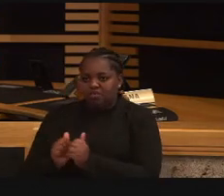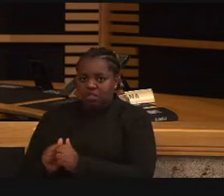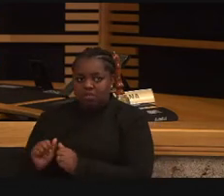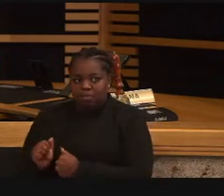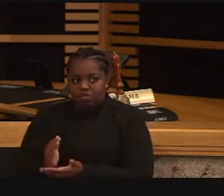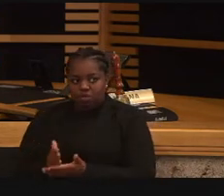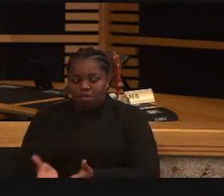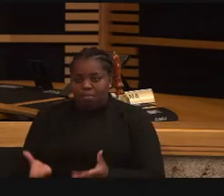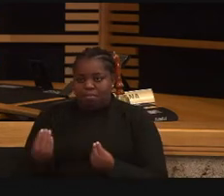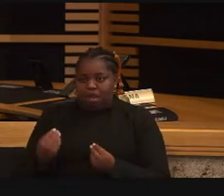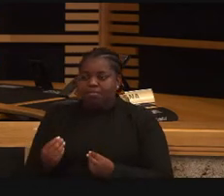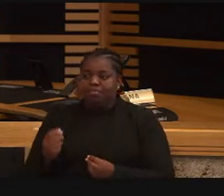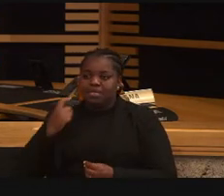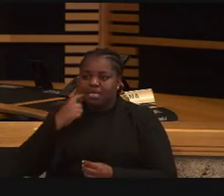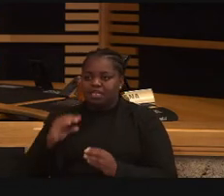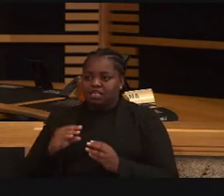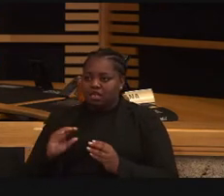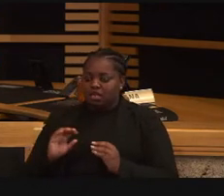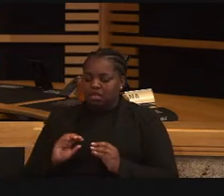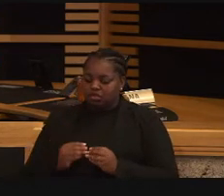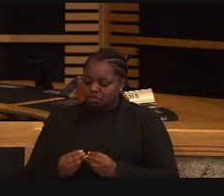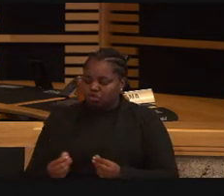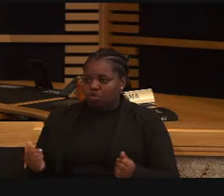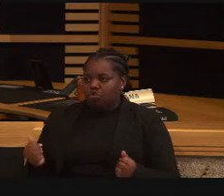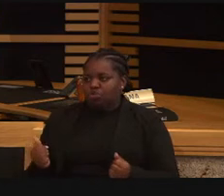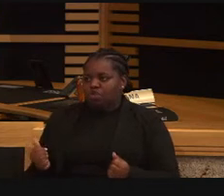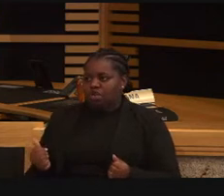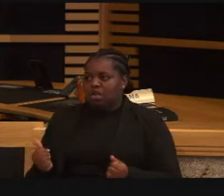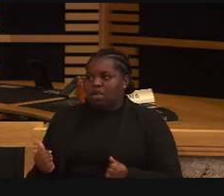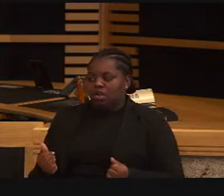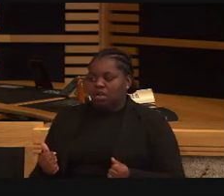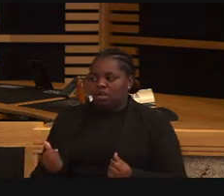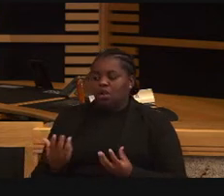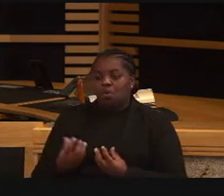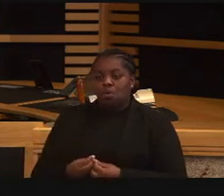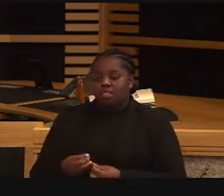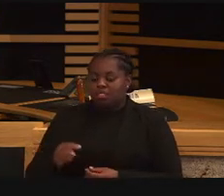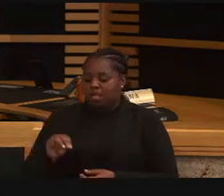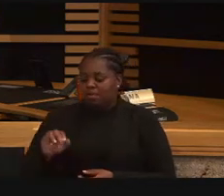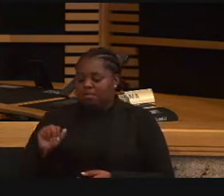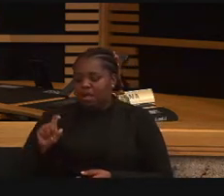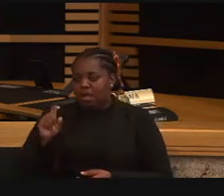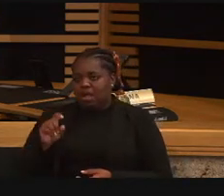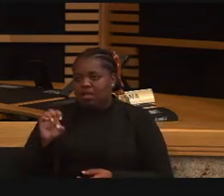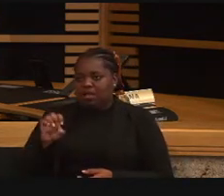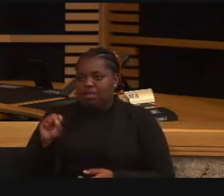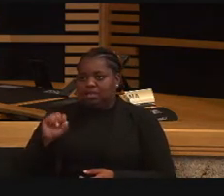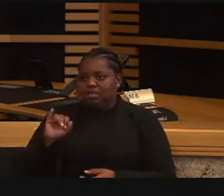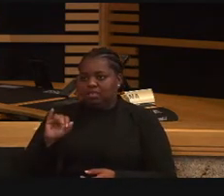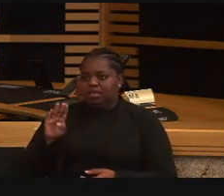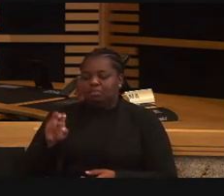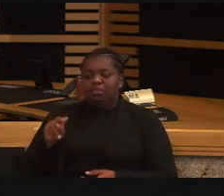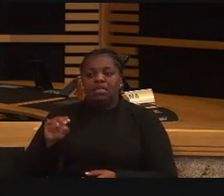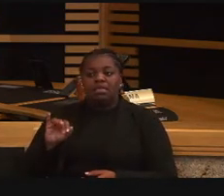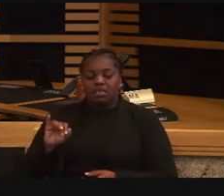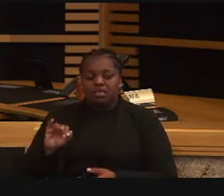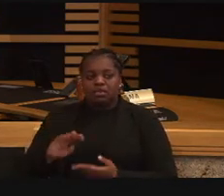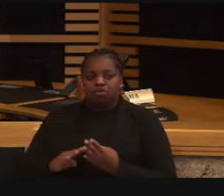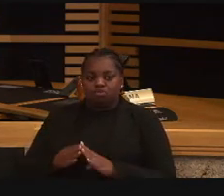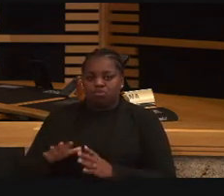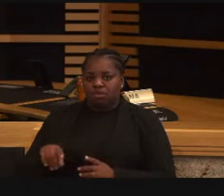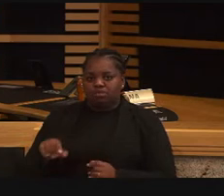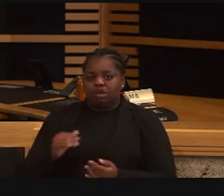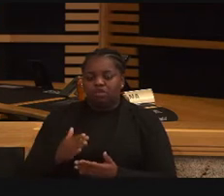amicable solution to the land claim with the eMaXesibeni community. Unobangiswano pha